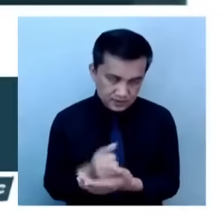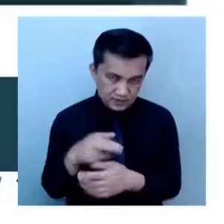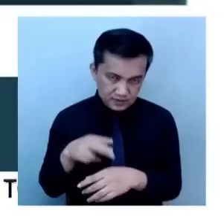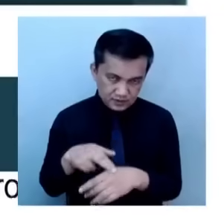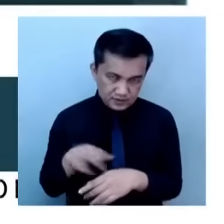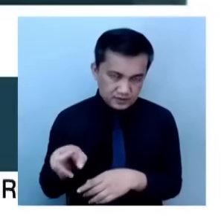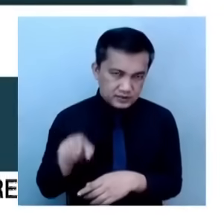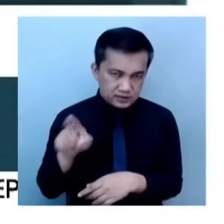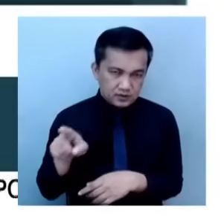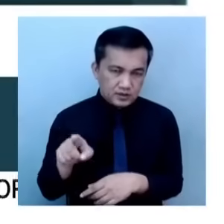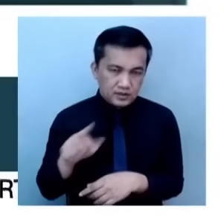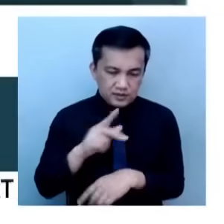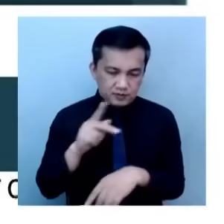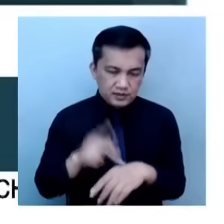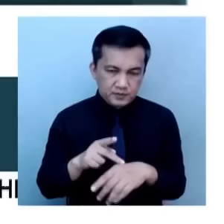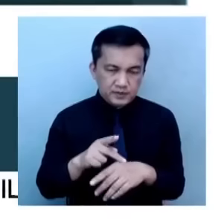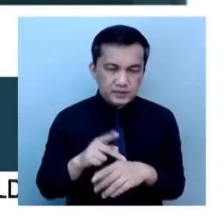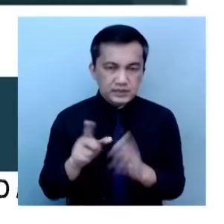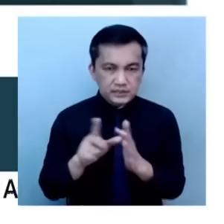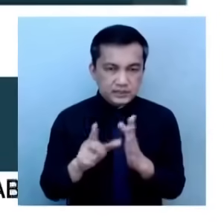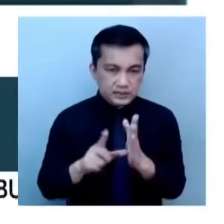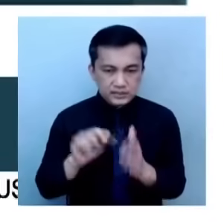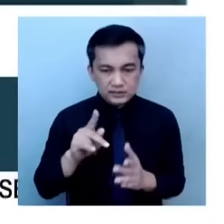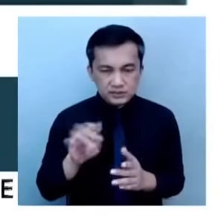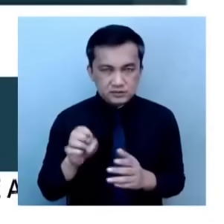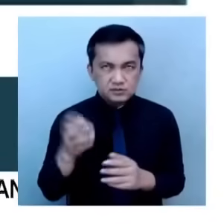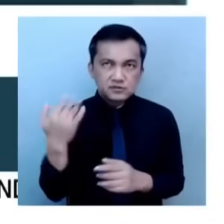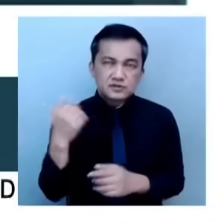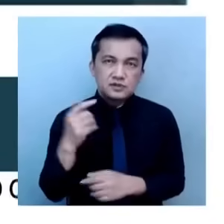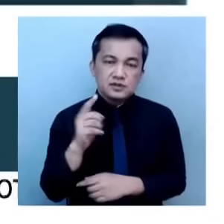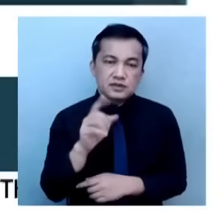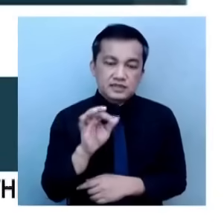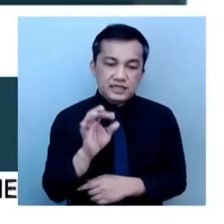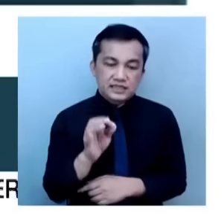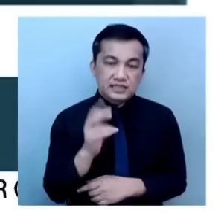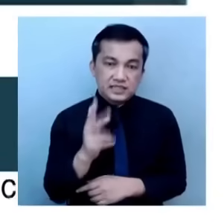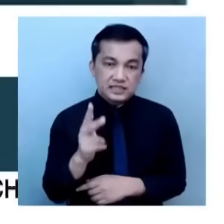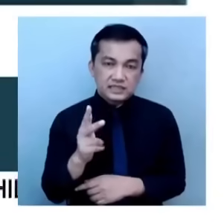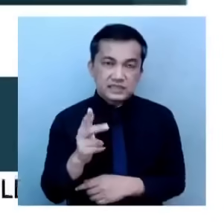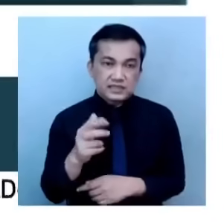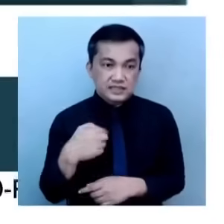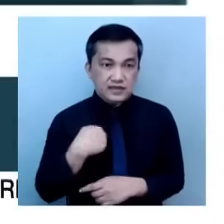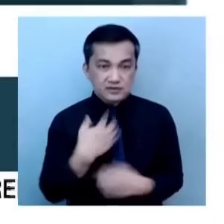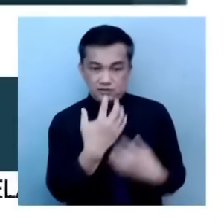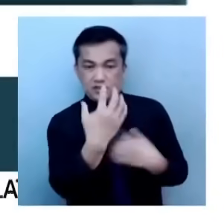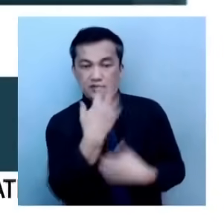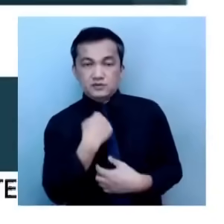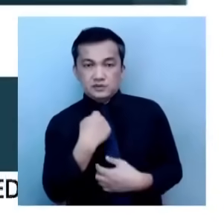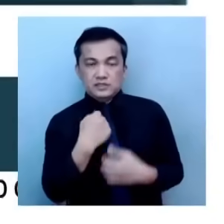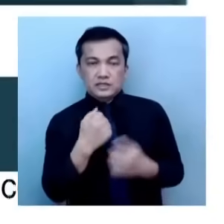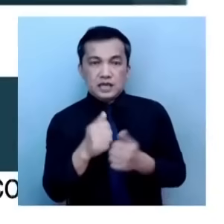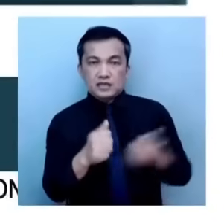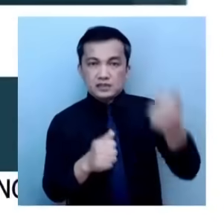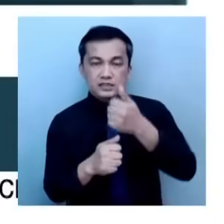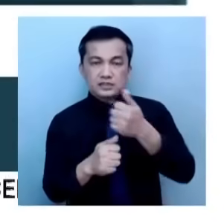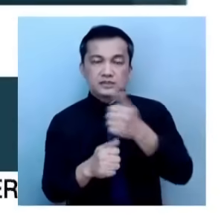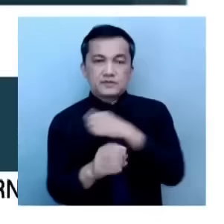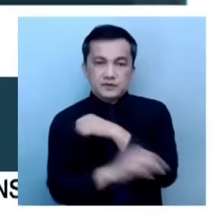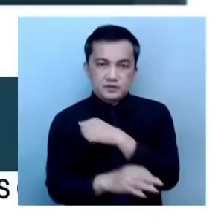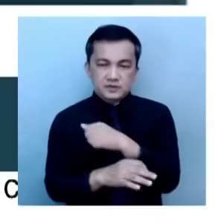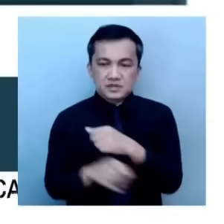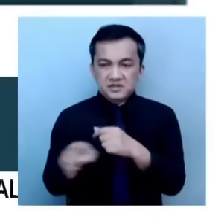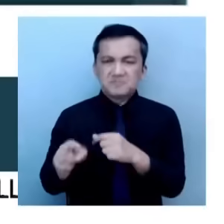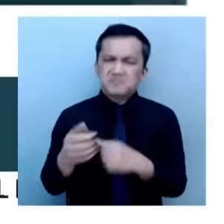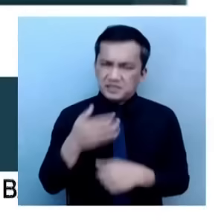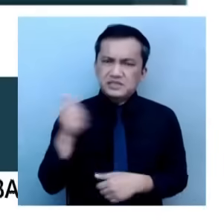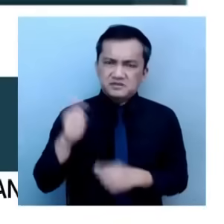Philippine legislature, because in the 1930s, we were still under colonial rule. Mm. That's what I think, at least. But a lawyer may be in a better position to comment